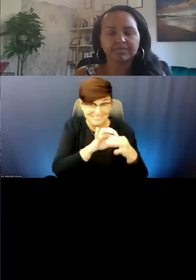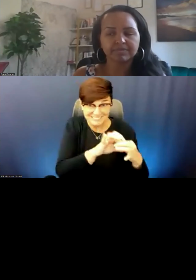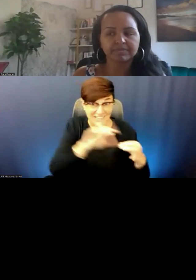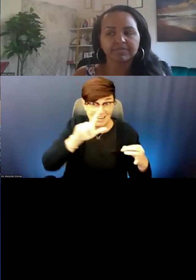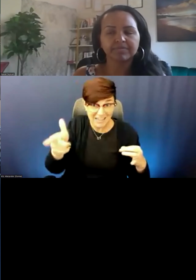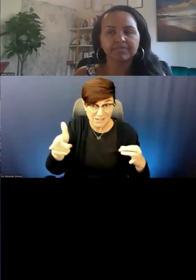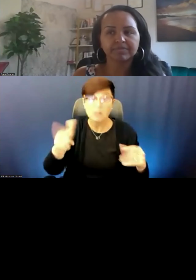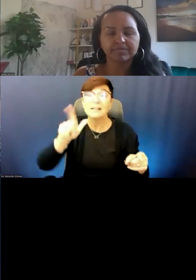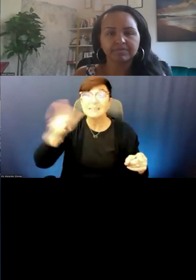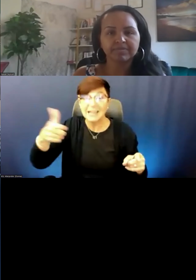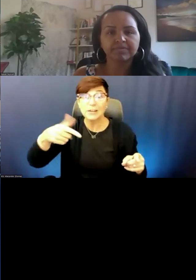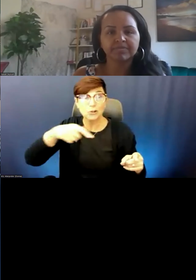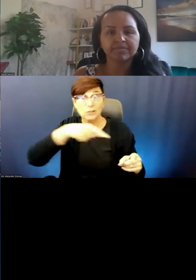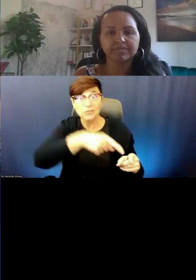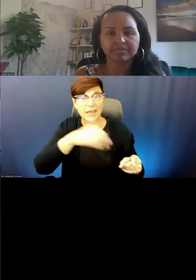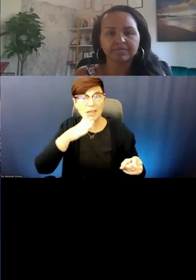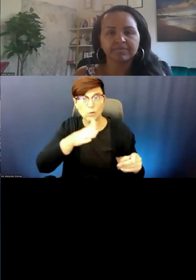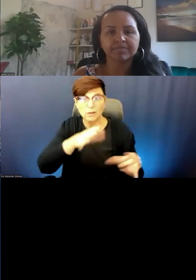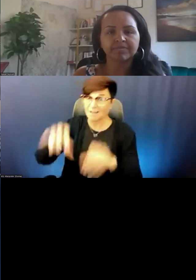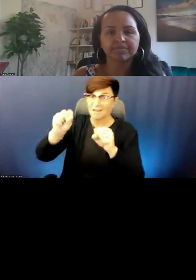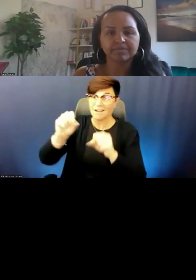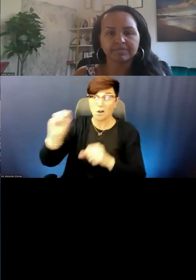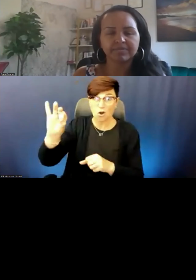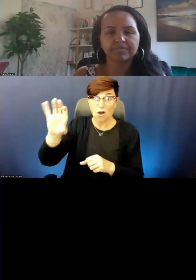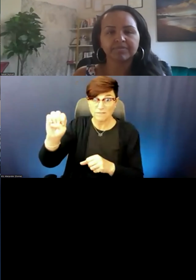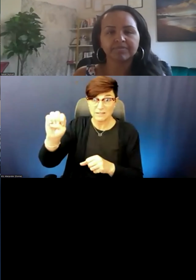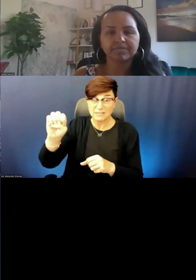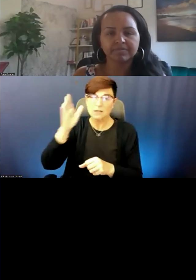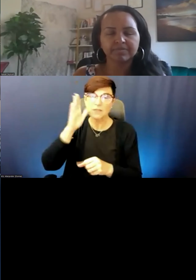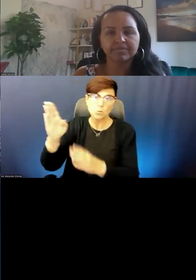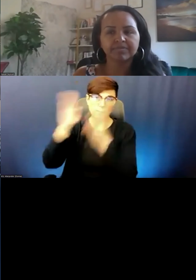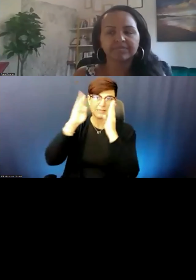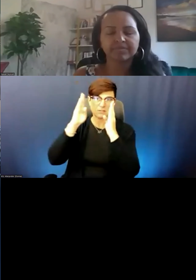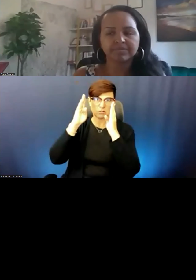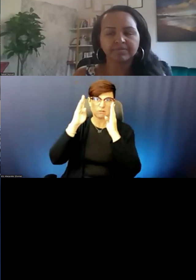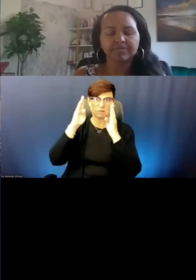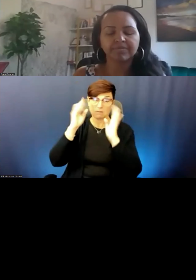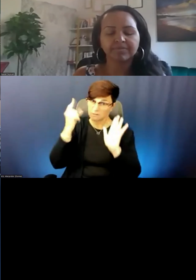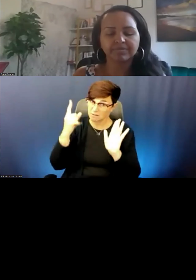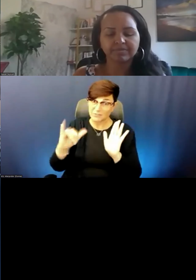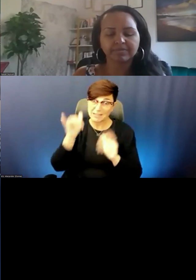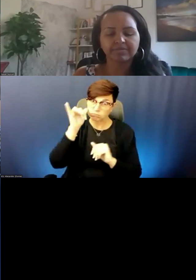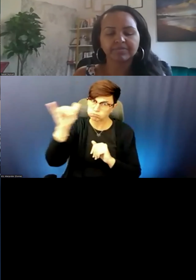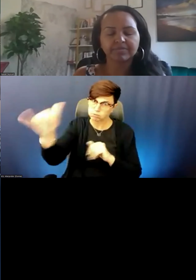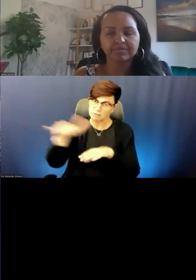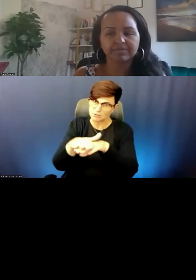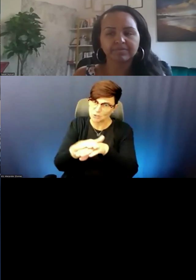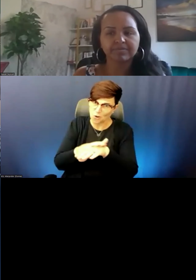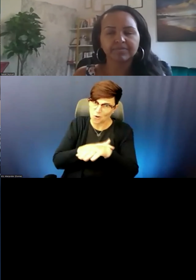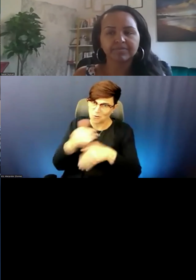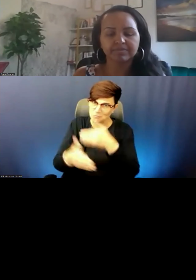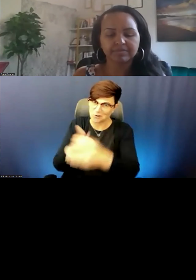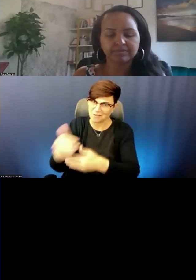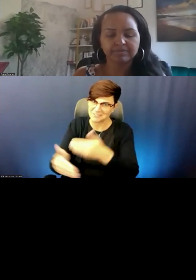I'm going to now know you. And that is a slower process, certainly. But we're about to